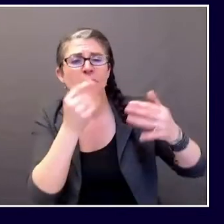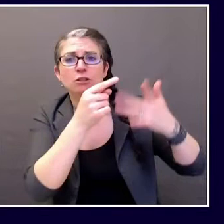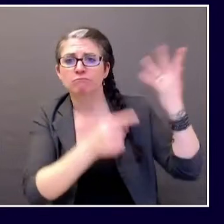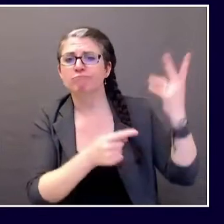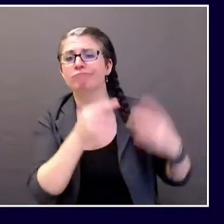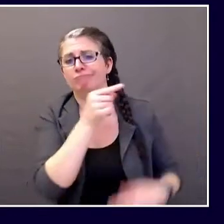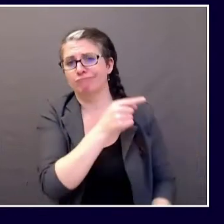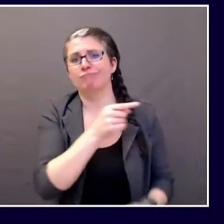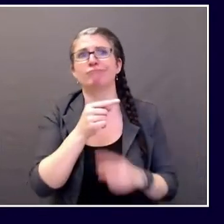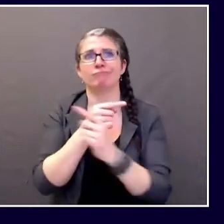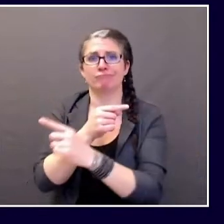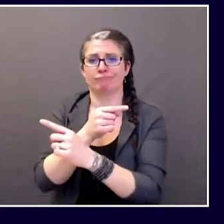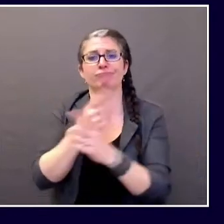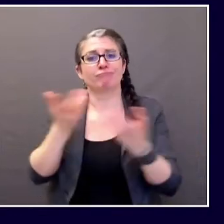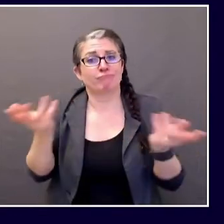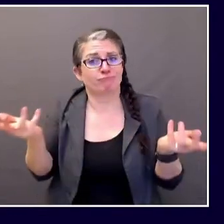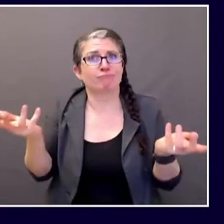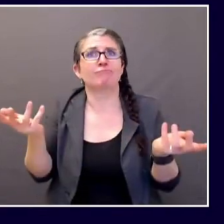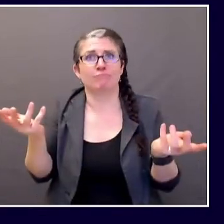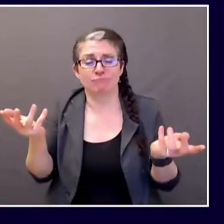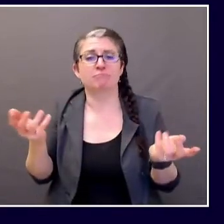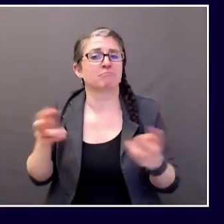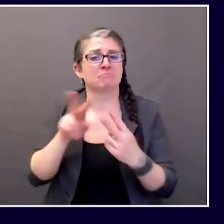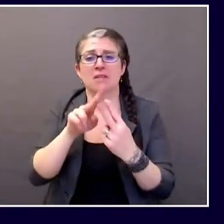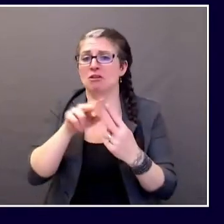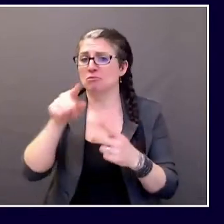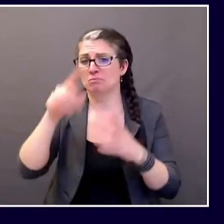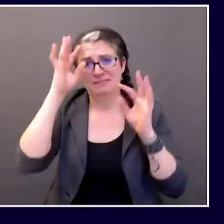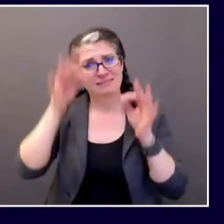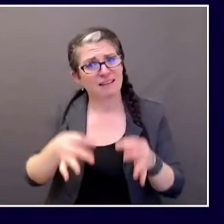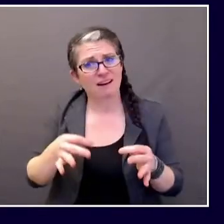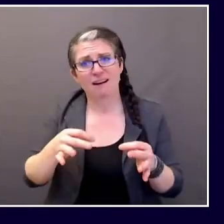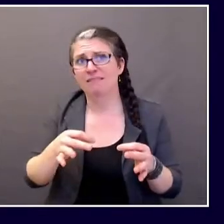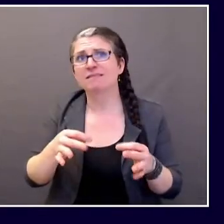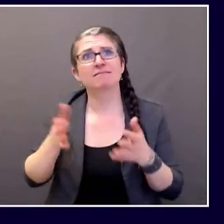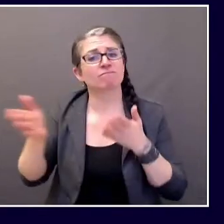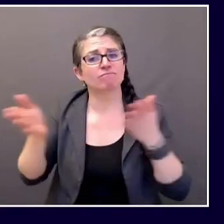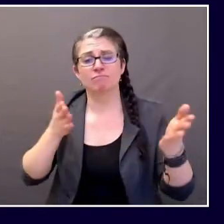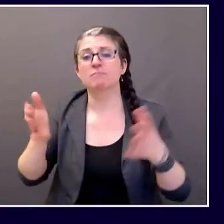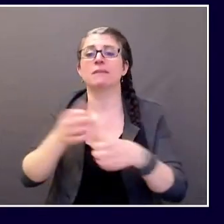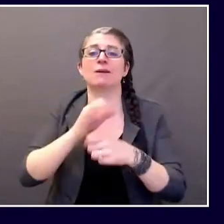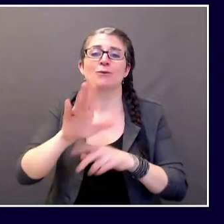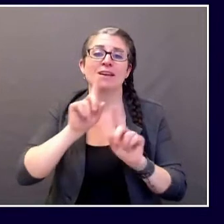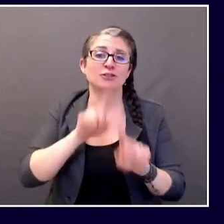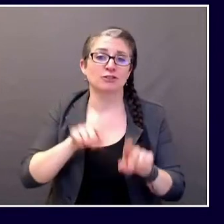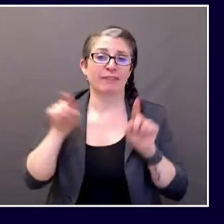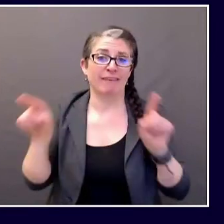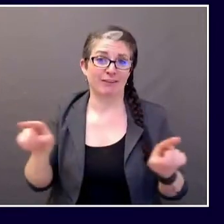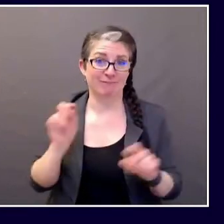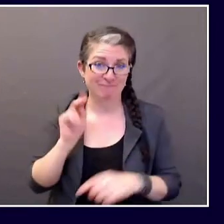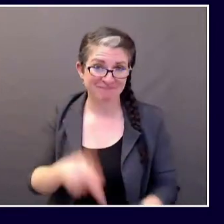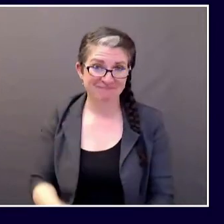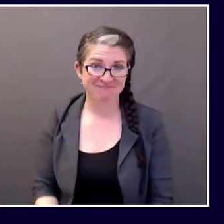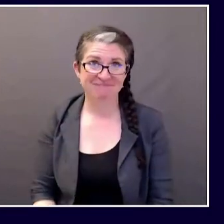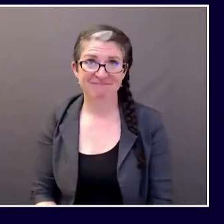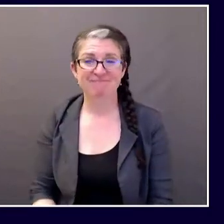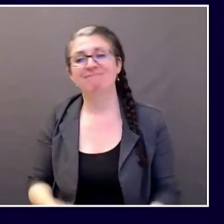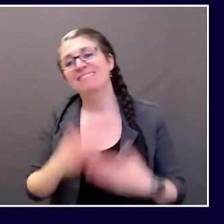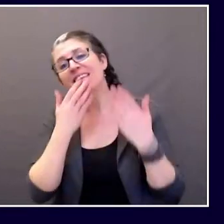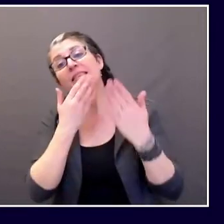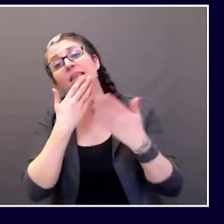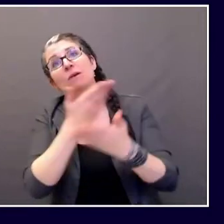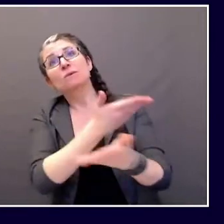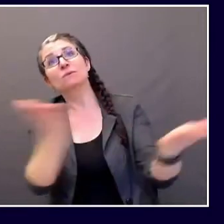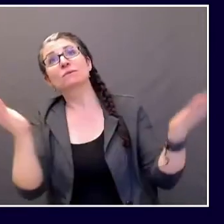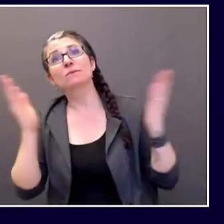ask those questions, and hopefully with those answers, you too, when eligible, will get a vaccine. Thank you. And I thank